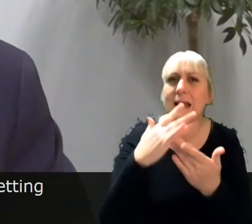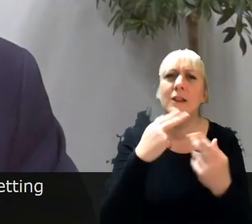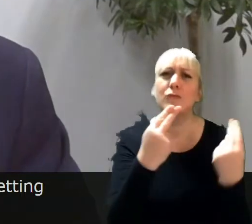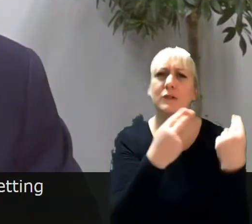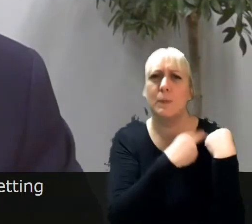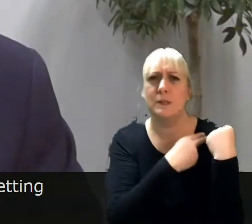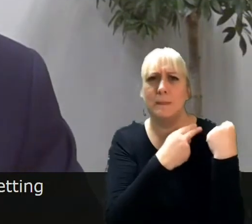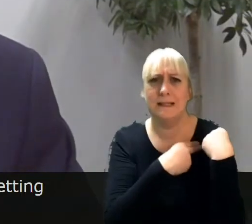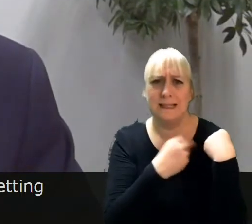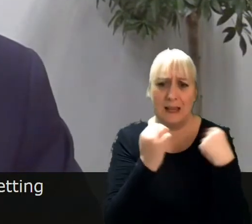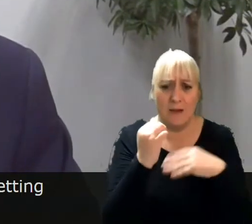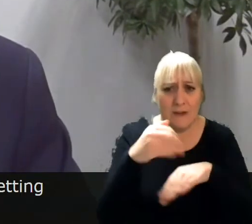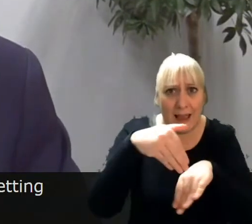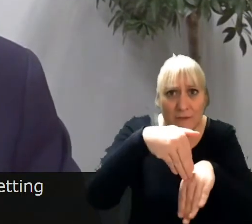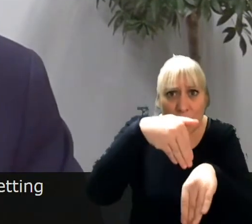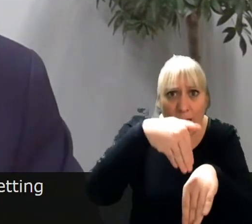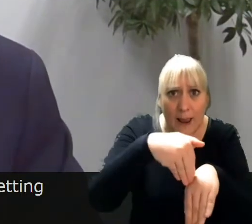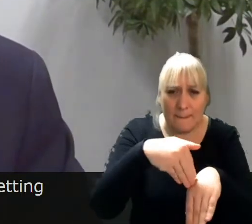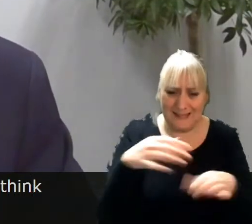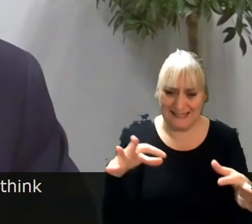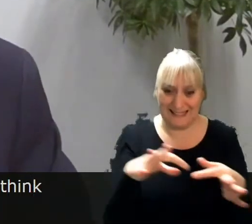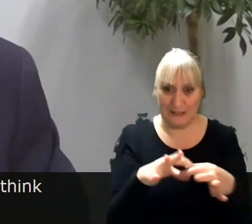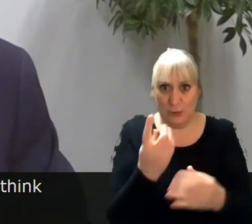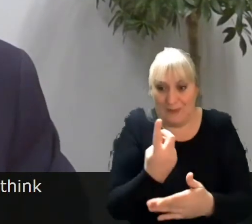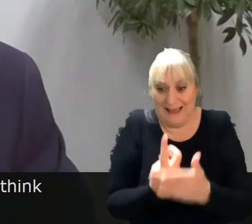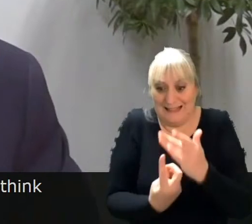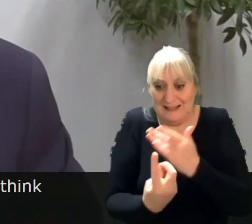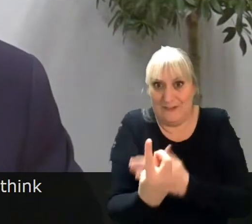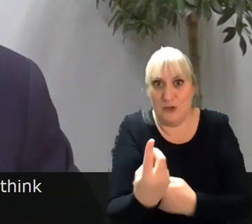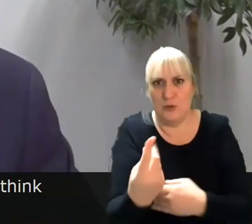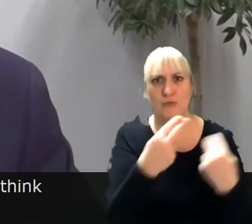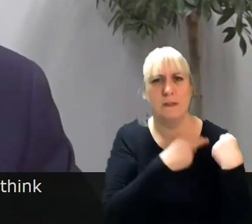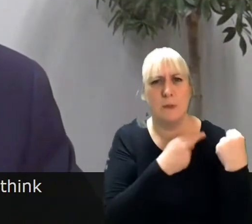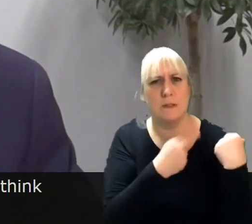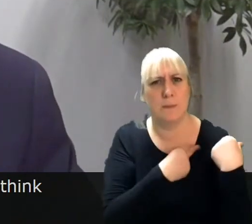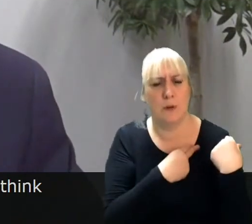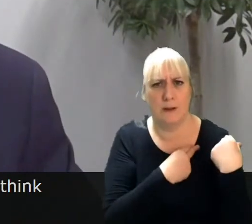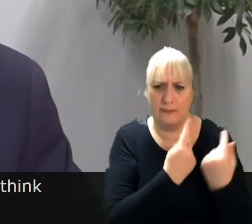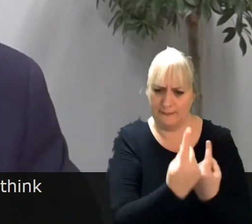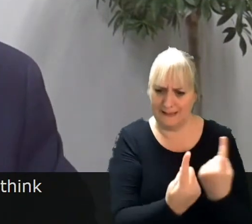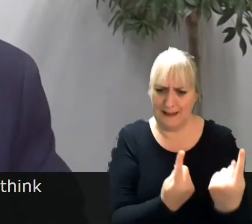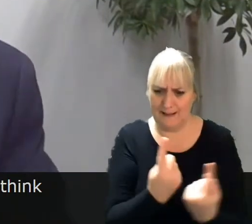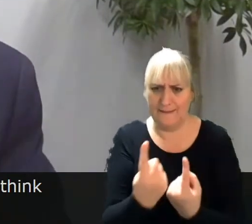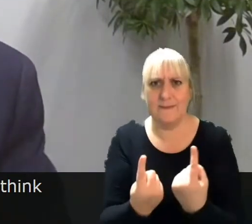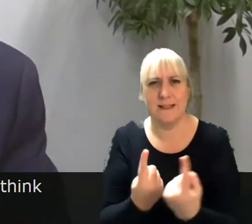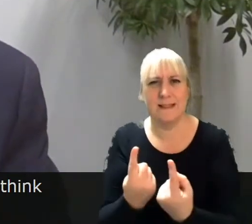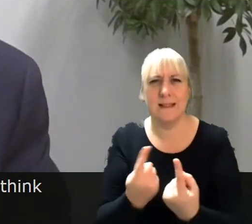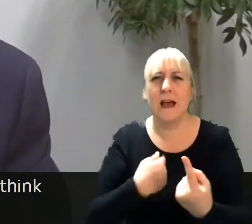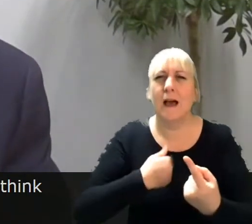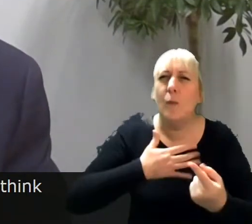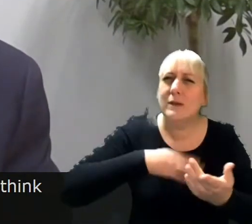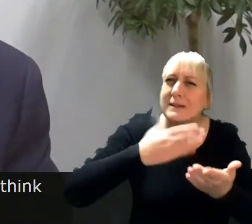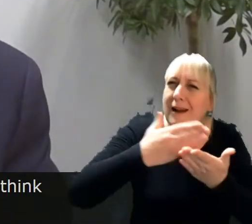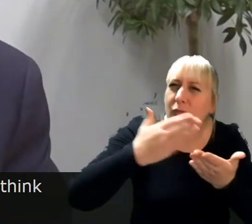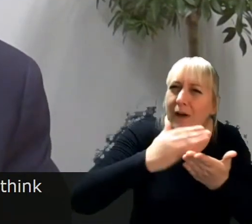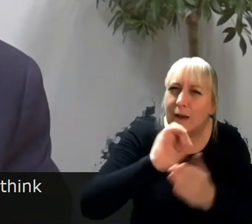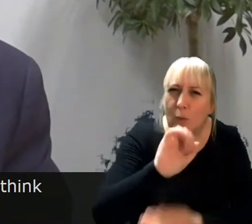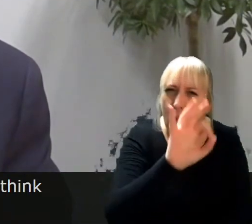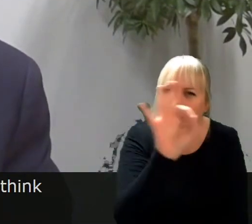individual committing the knife crime. Just for clarity, because you may have misunderstood the question you were reading, although yes, it's